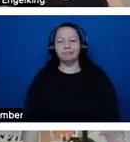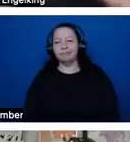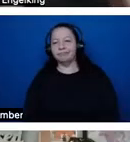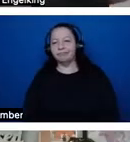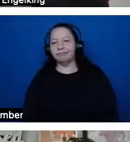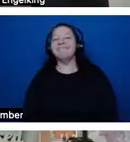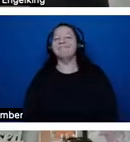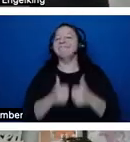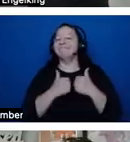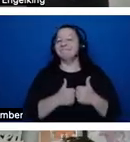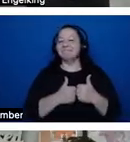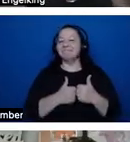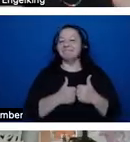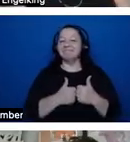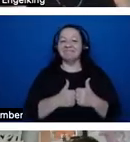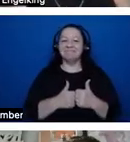There we go. Oop.